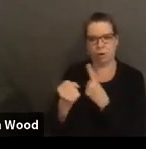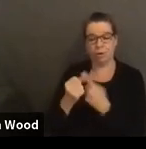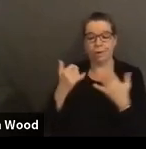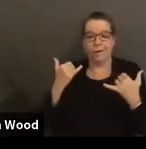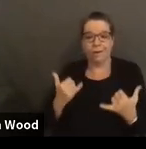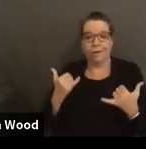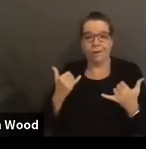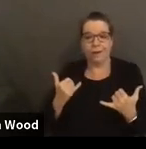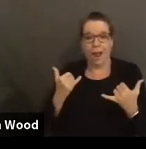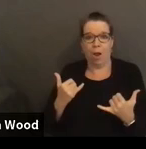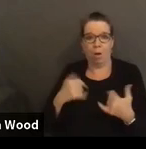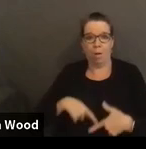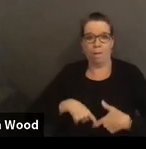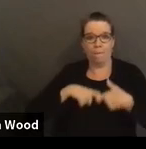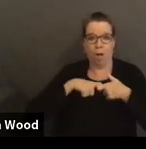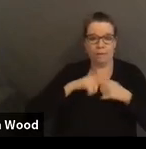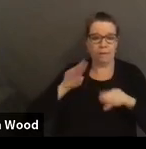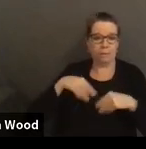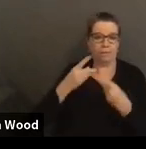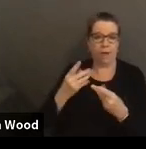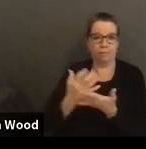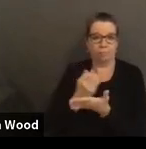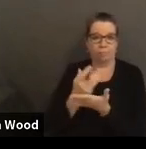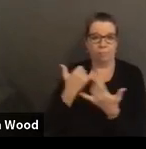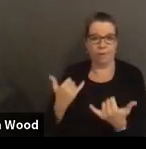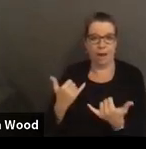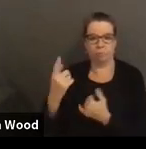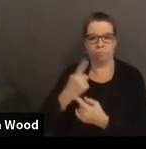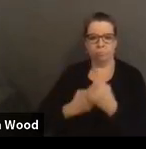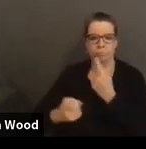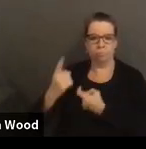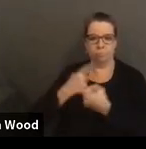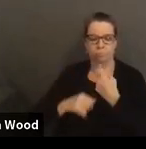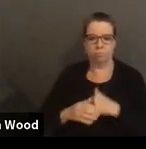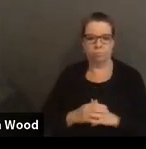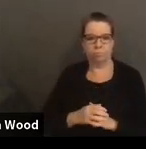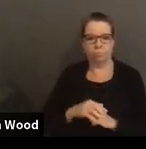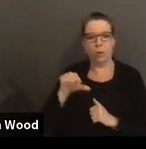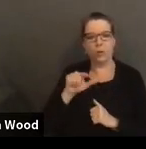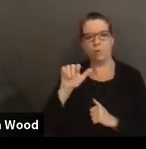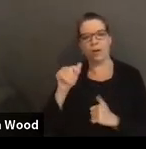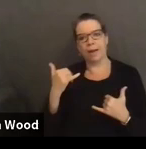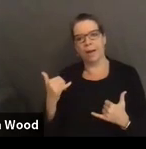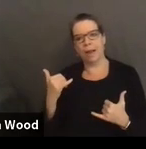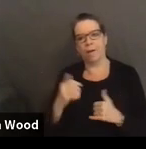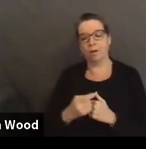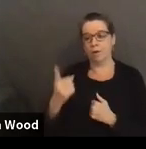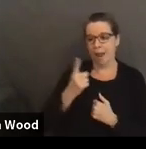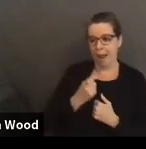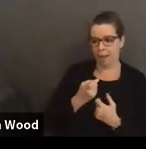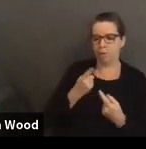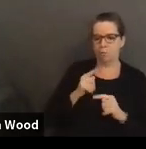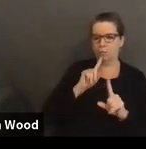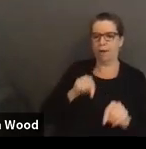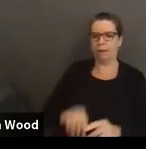like to pause and provide an opportunity for you to ask questions and for us to try to